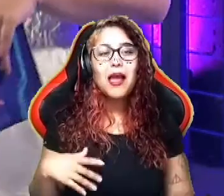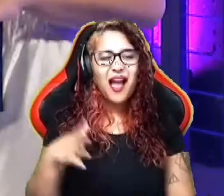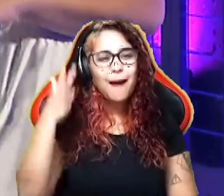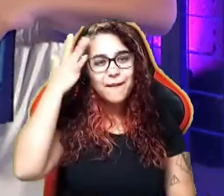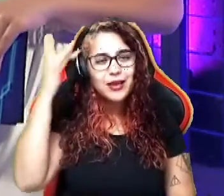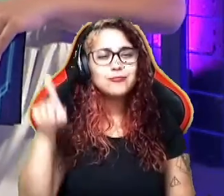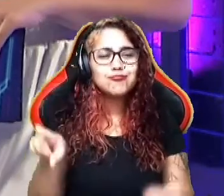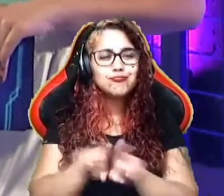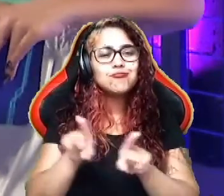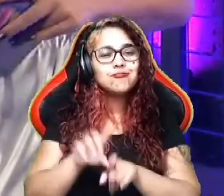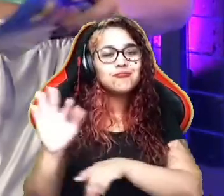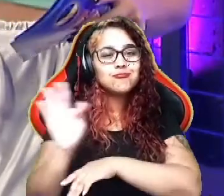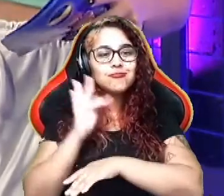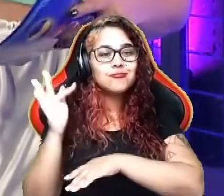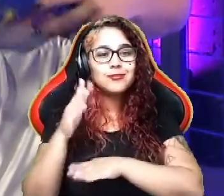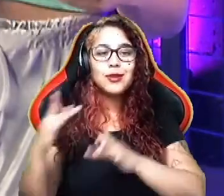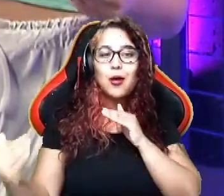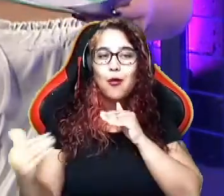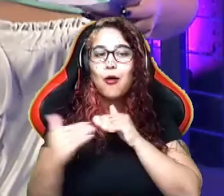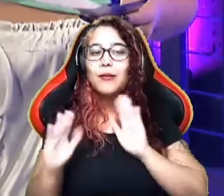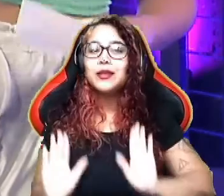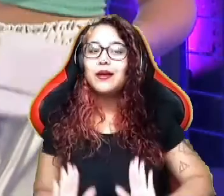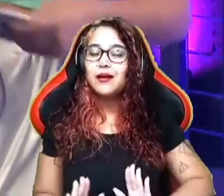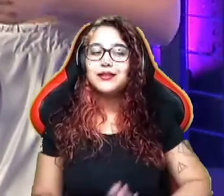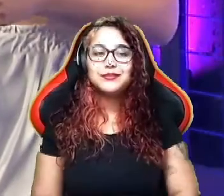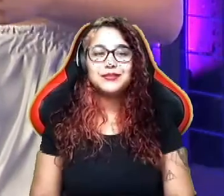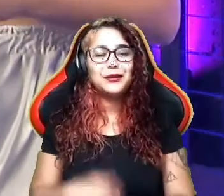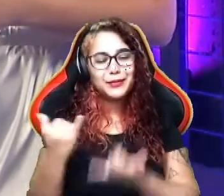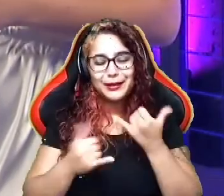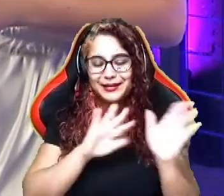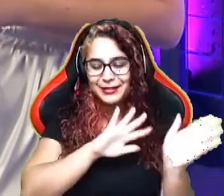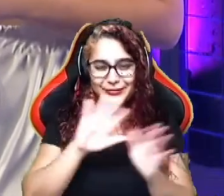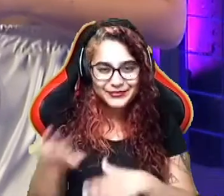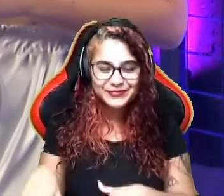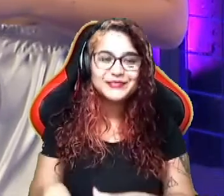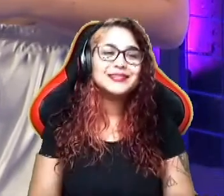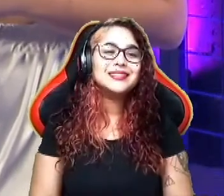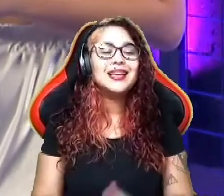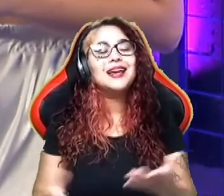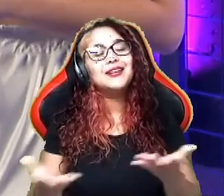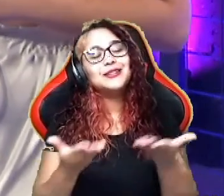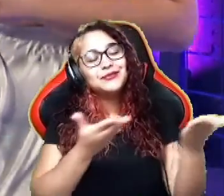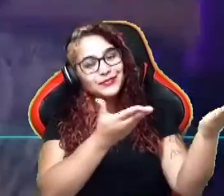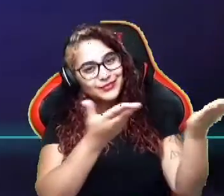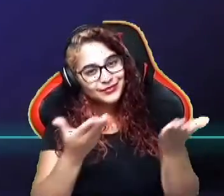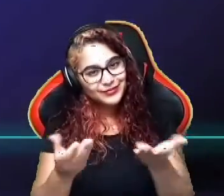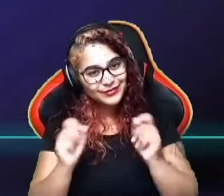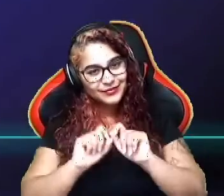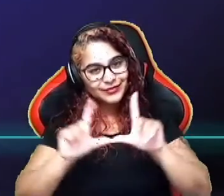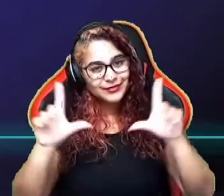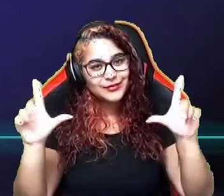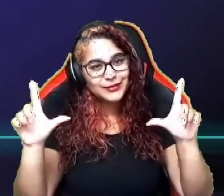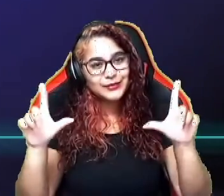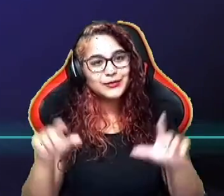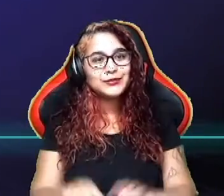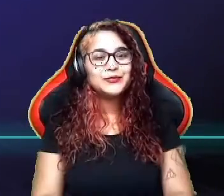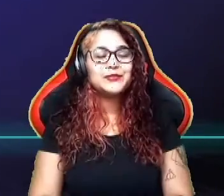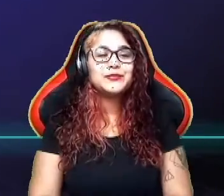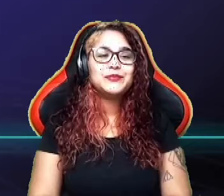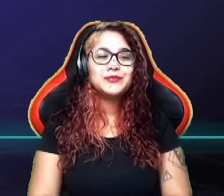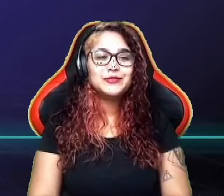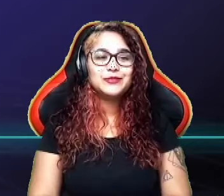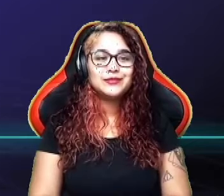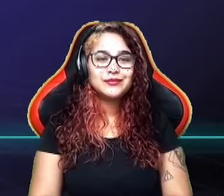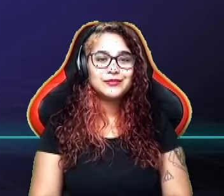Mm-hmm. I'm going to dress up tomorrow as well so that I can match his look. Ah, jokes aside, the floor, or rather the screen, is